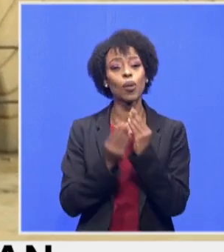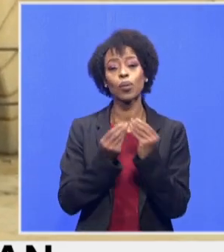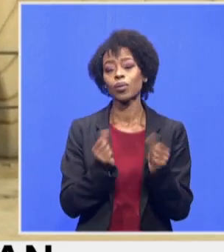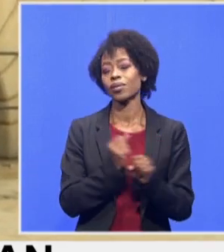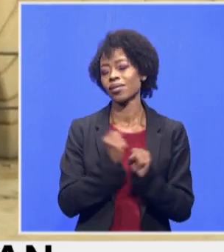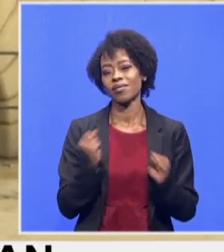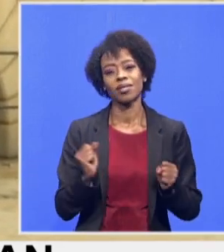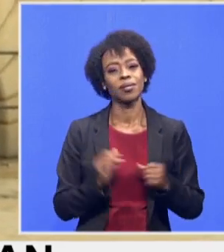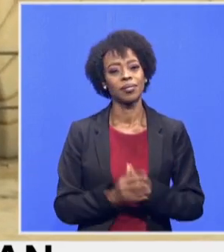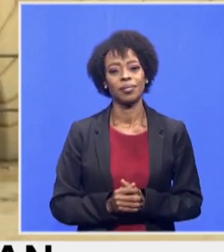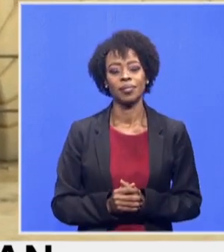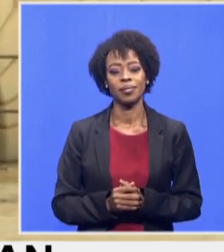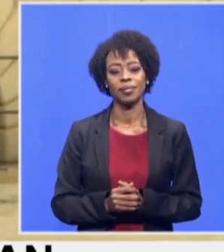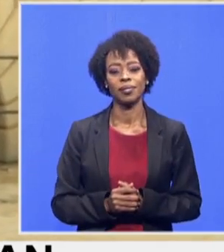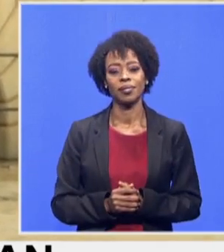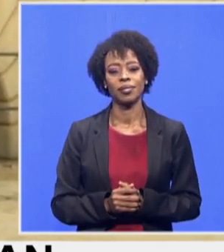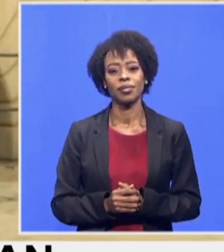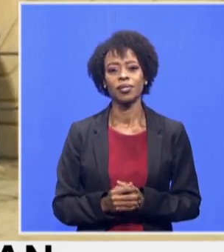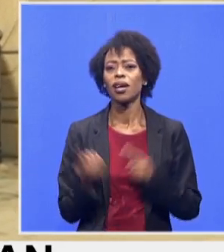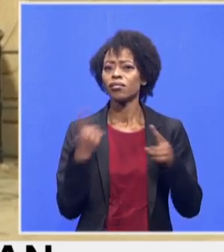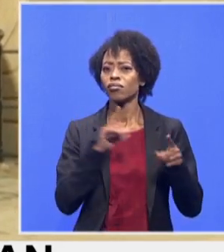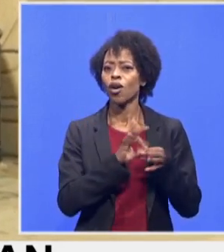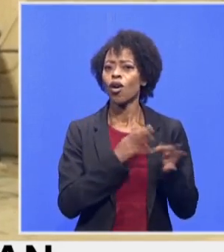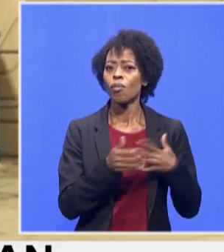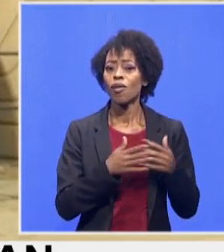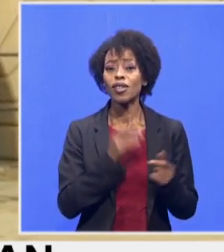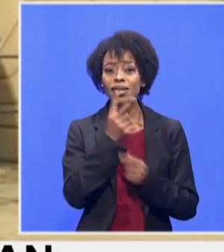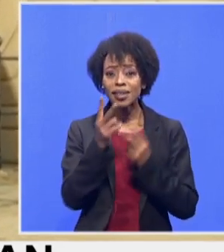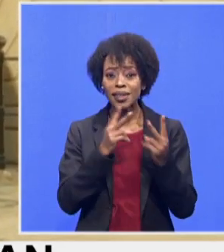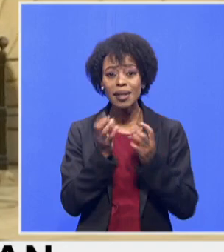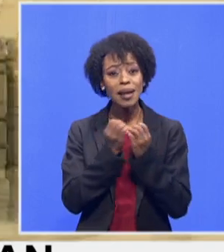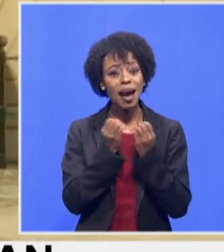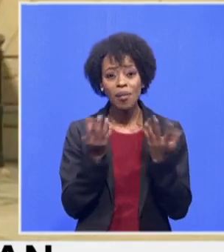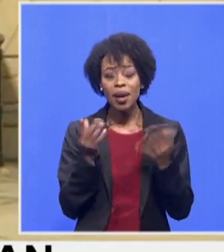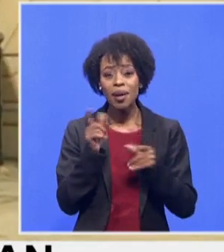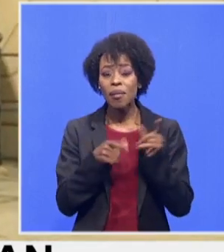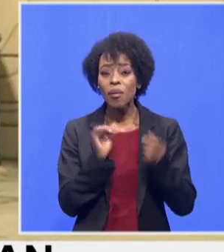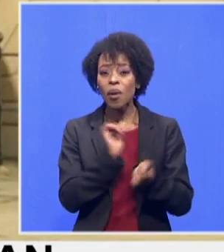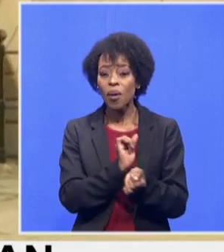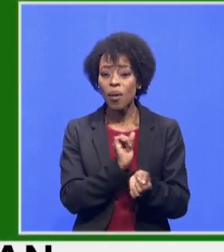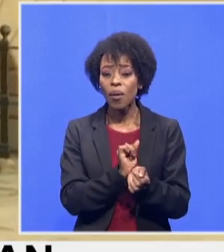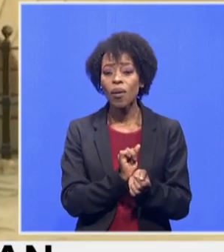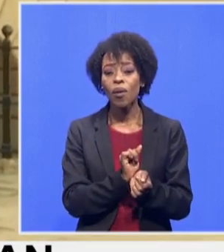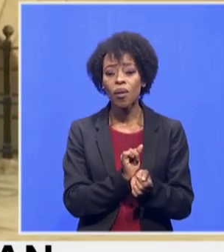it. Just come to Home Affairs and see how many people are charging for.